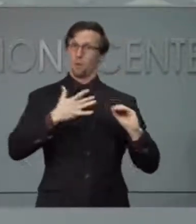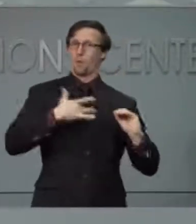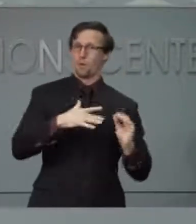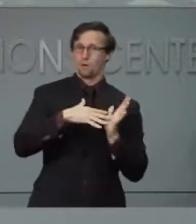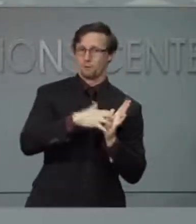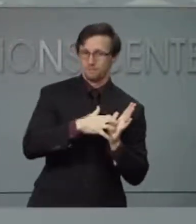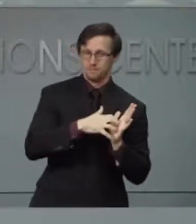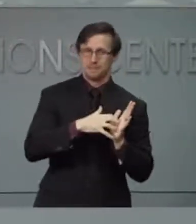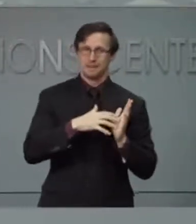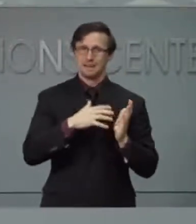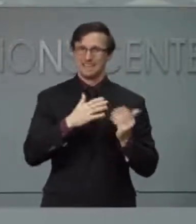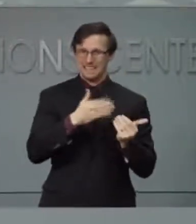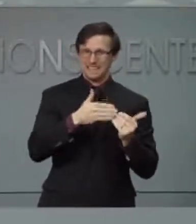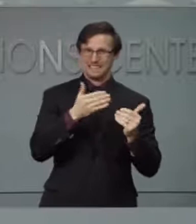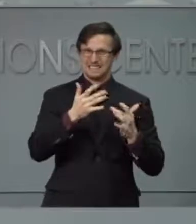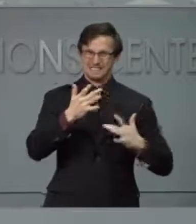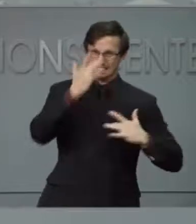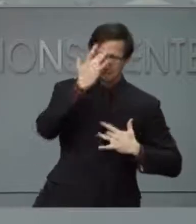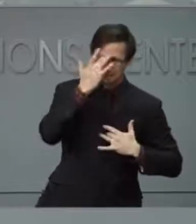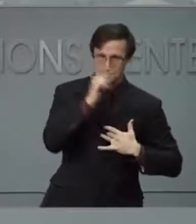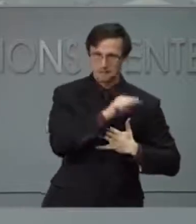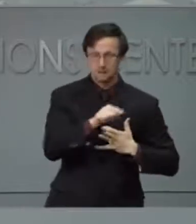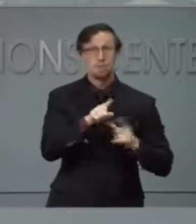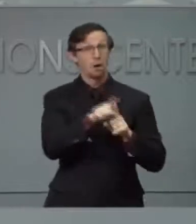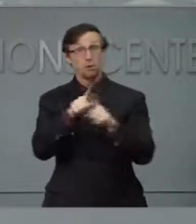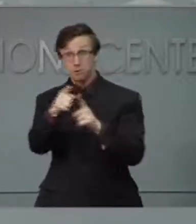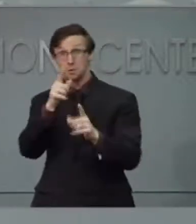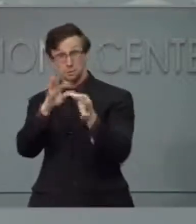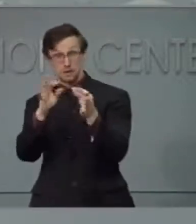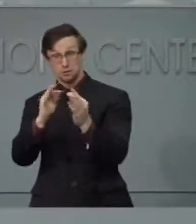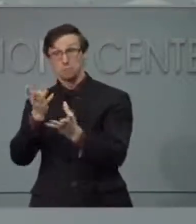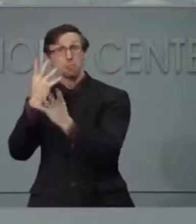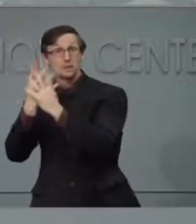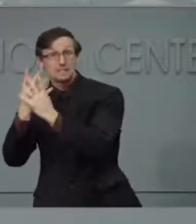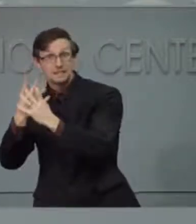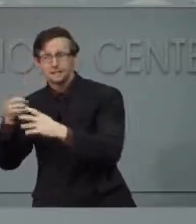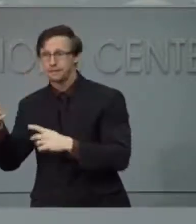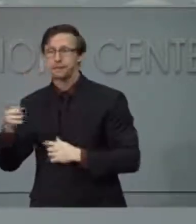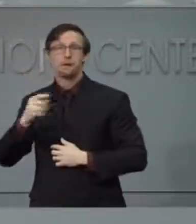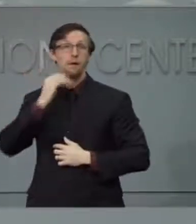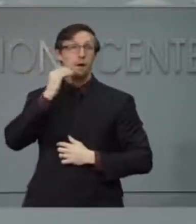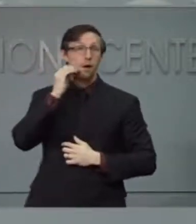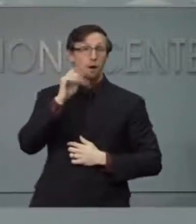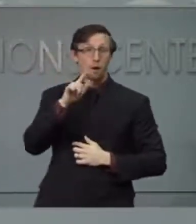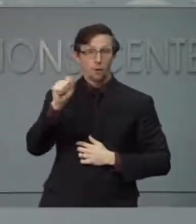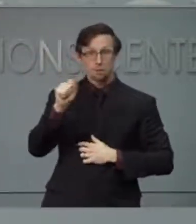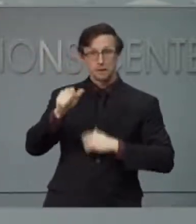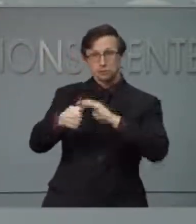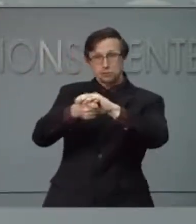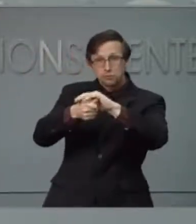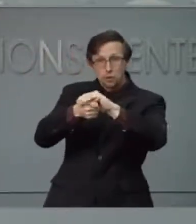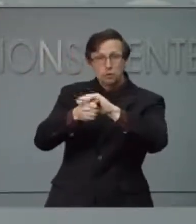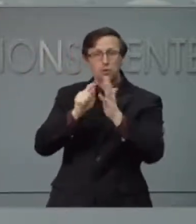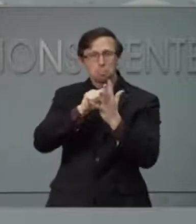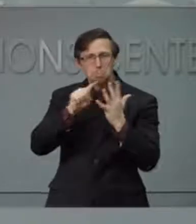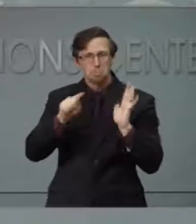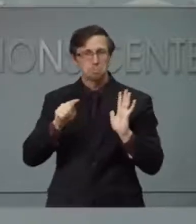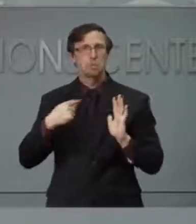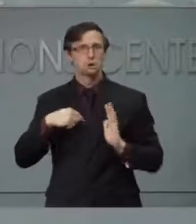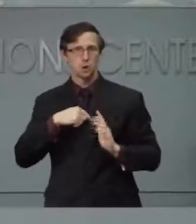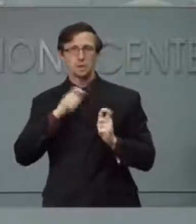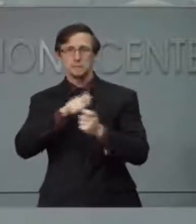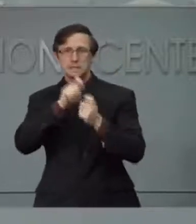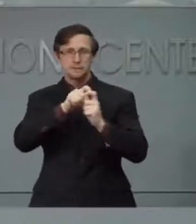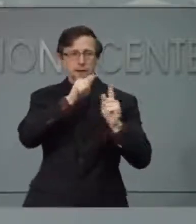setting, a homeless shelter could be a congregate setting, and others. And we certainly do want to go to those settings, but we are going to